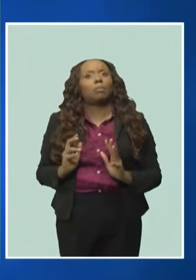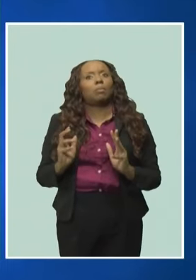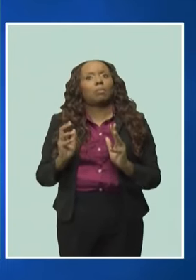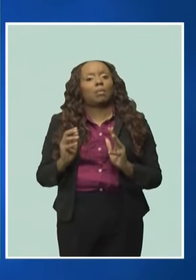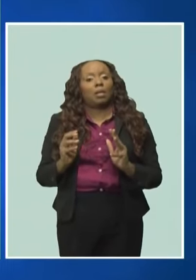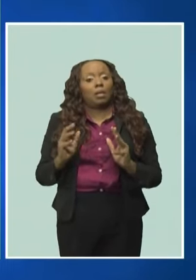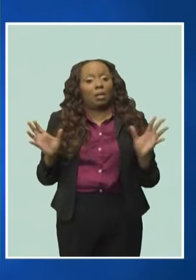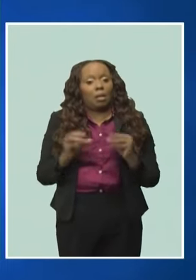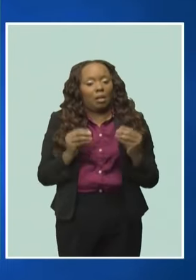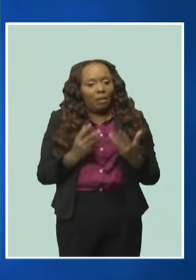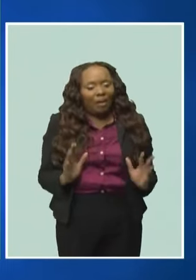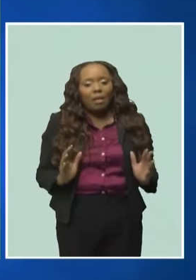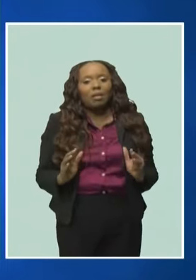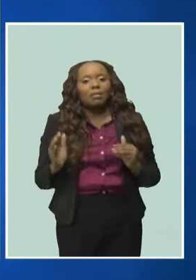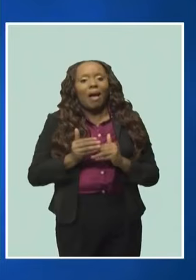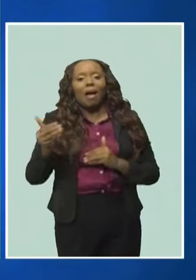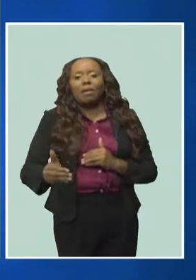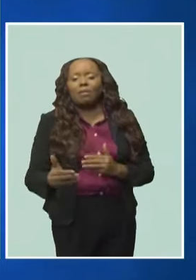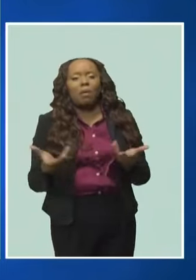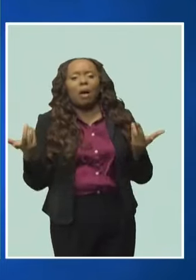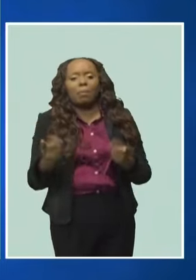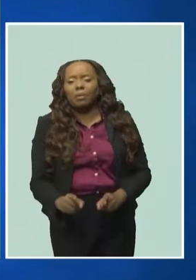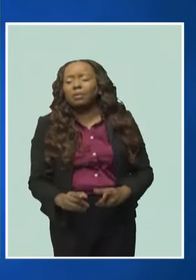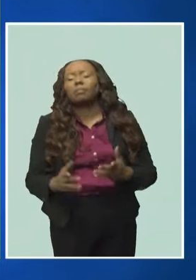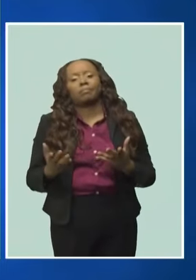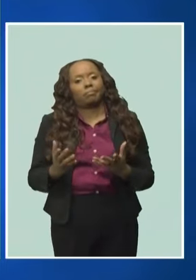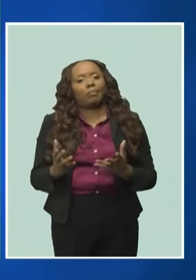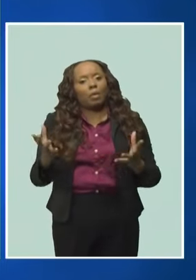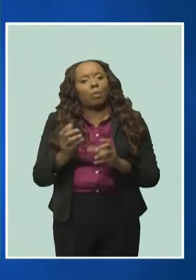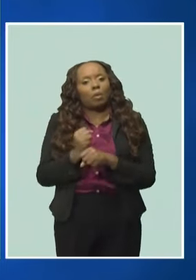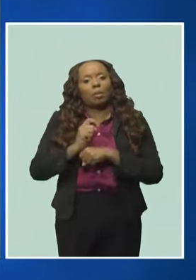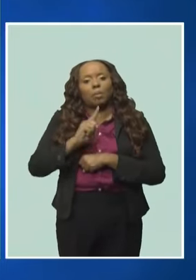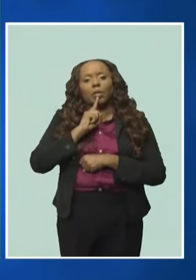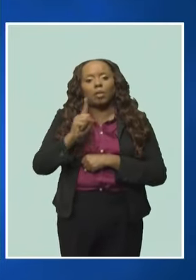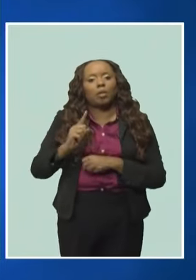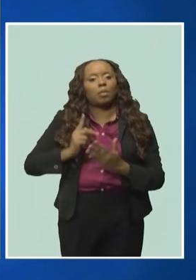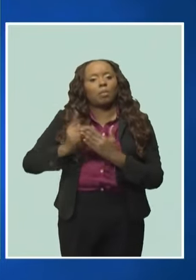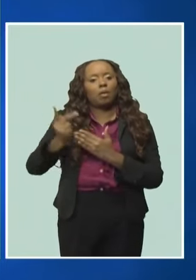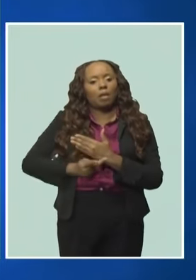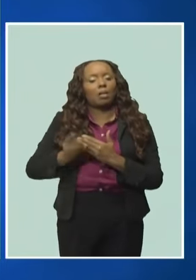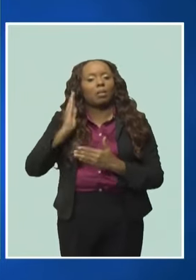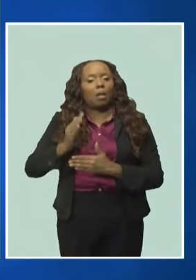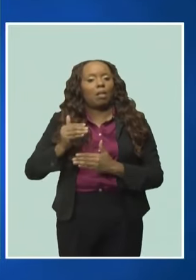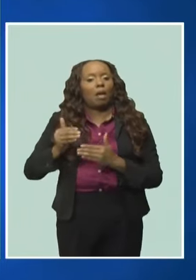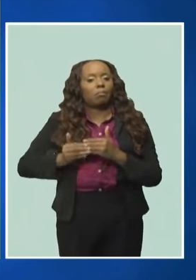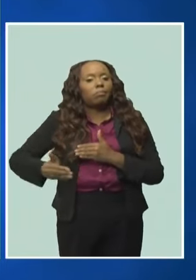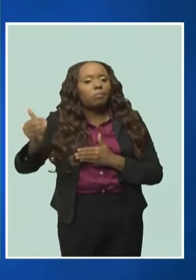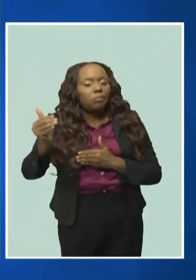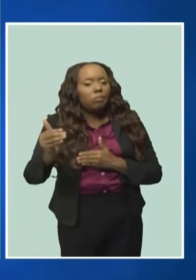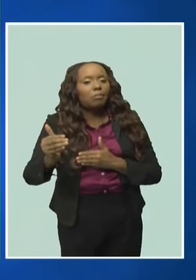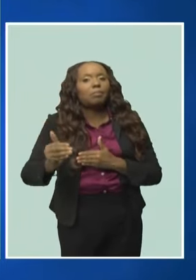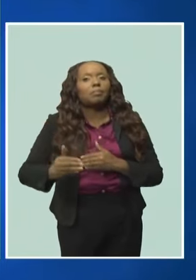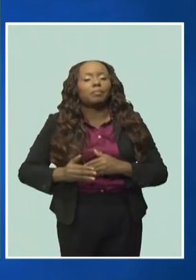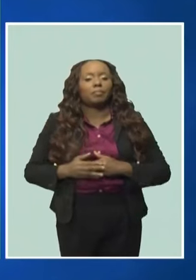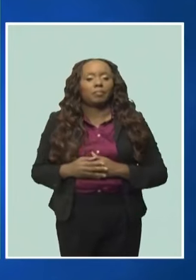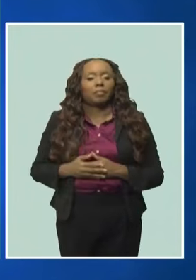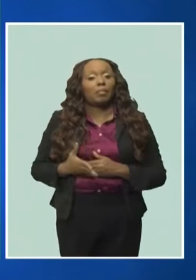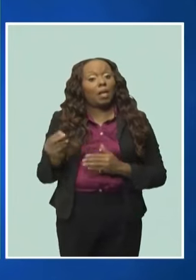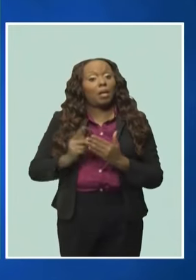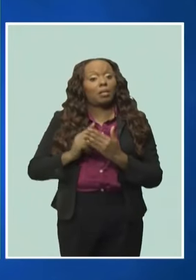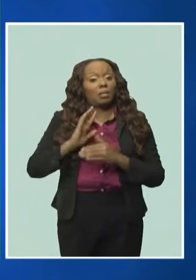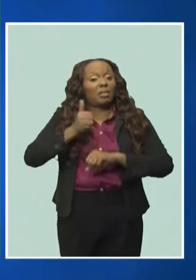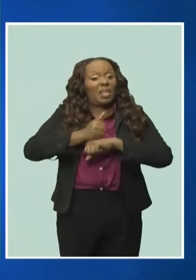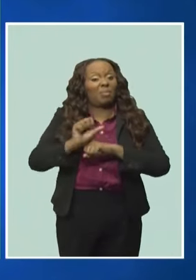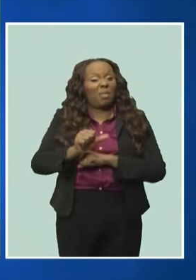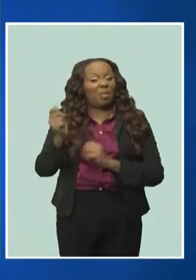women developmentally, but we are also looking at the tangible programs that we can then initiate. The